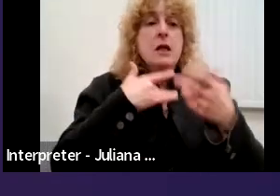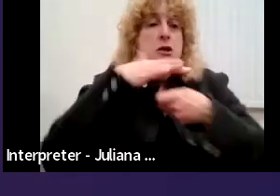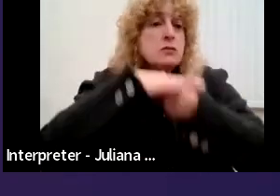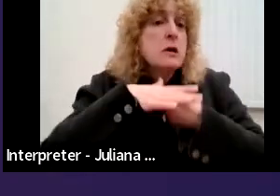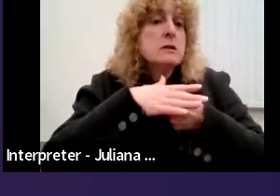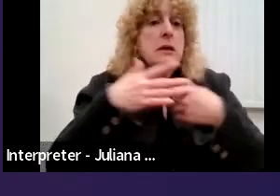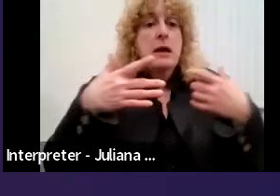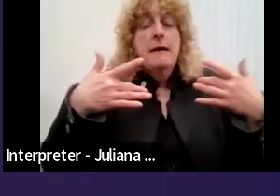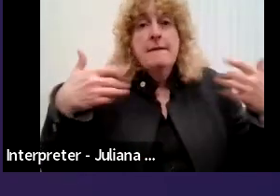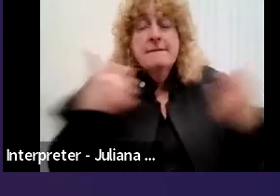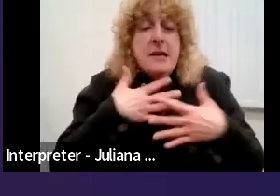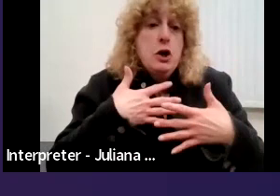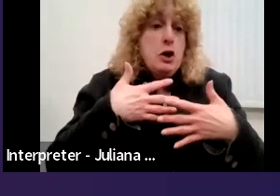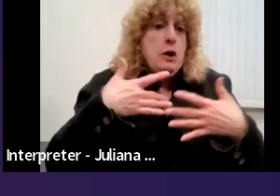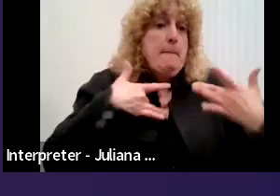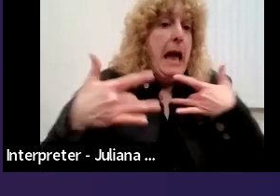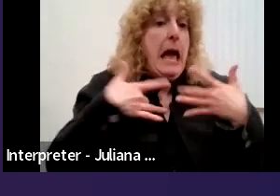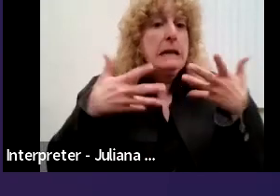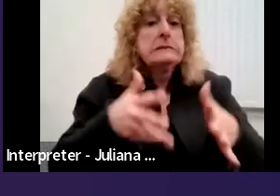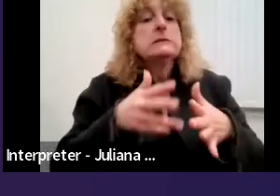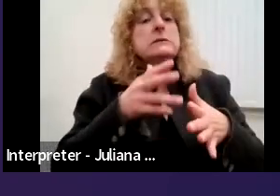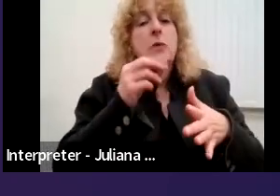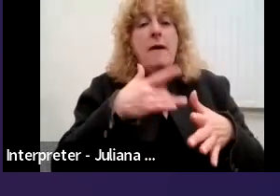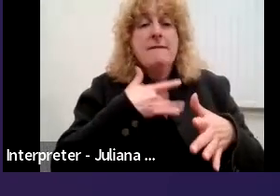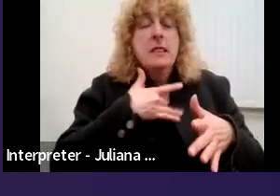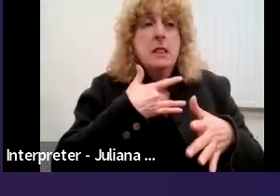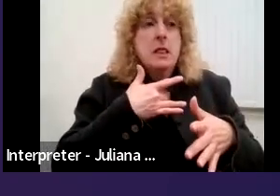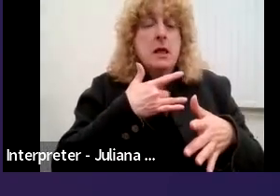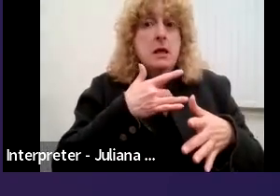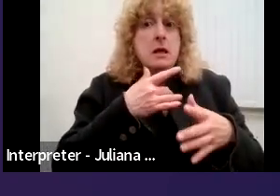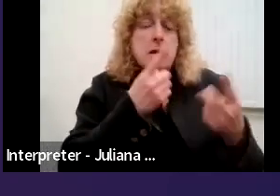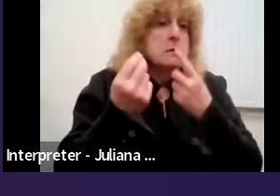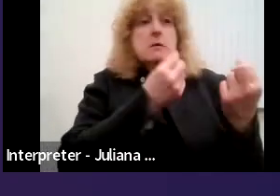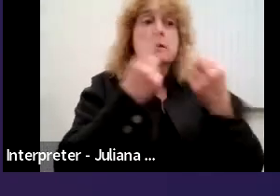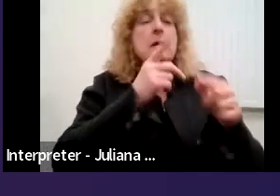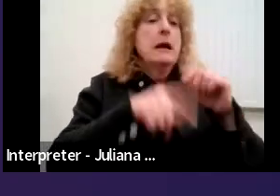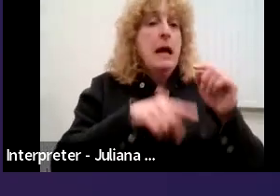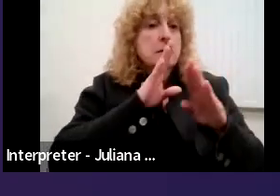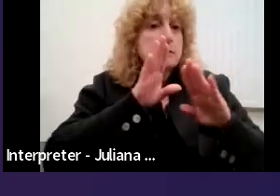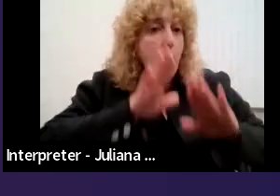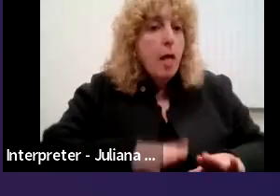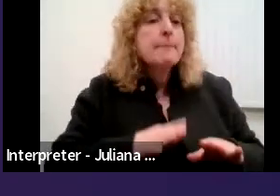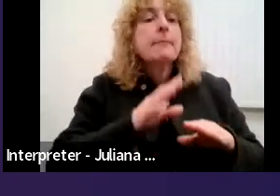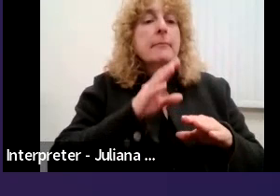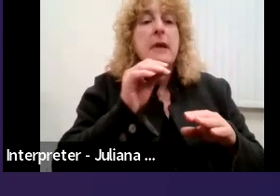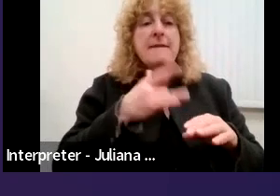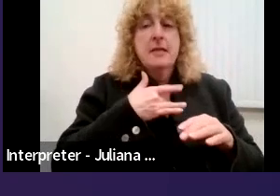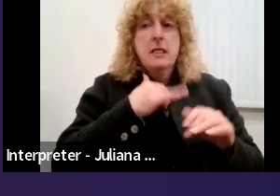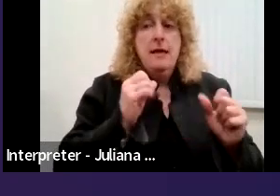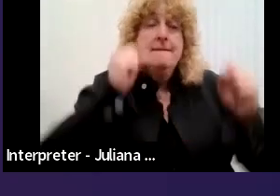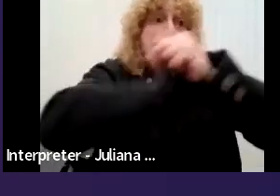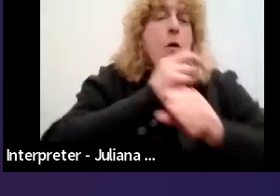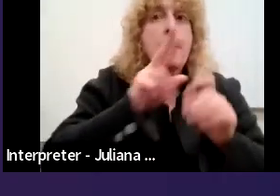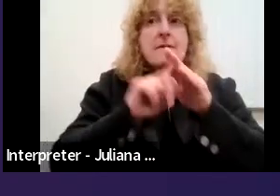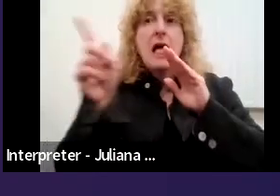having those high levels of excitement or feeling wound up, and also that fight or flight that Amy talked about earlier, the